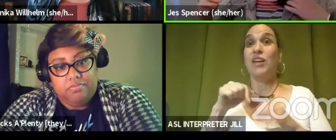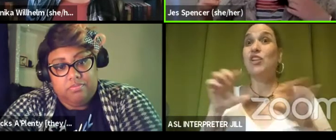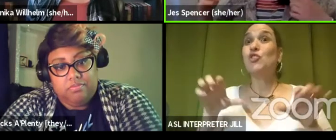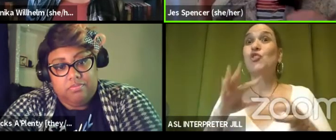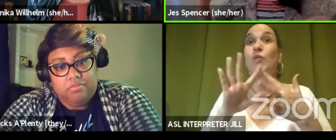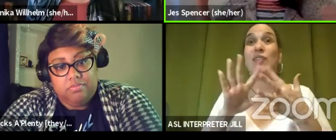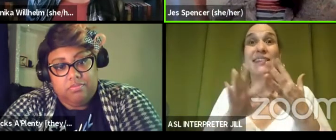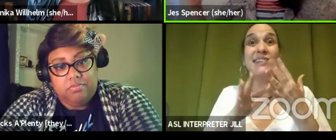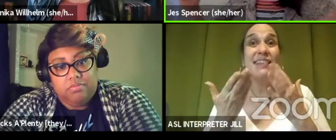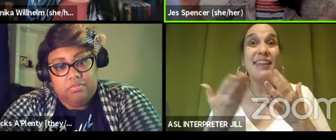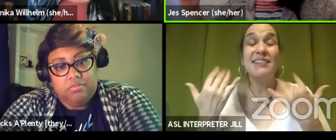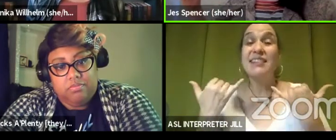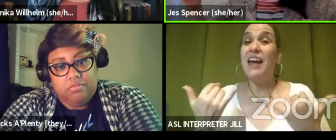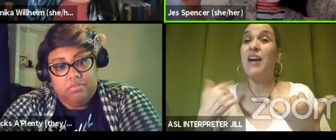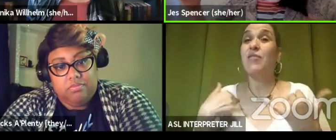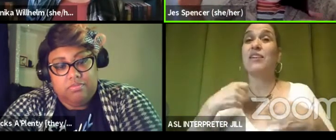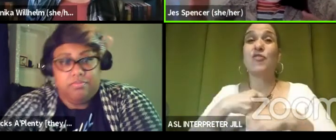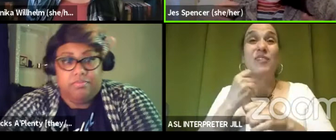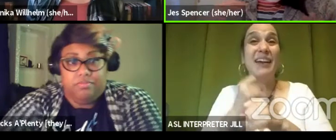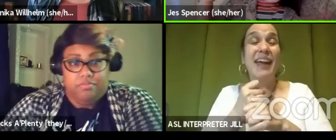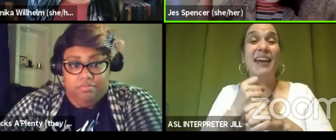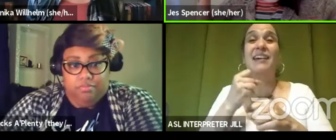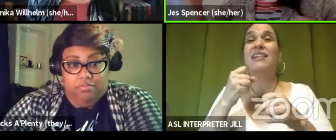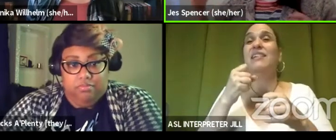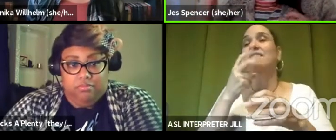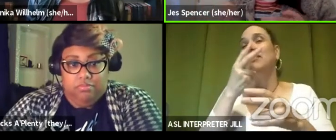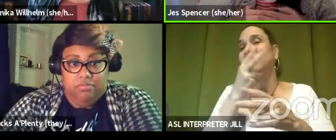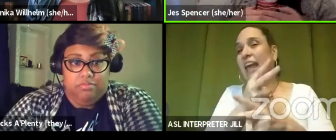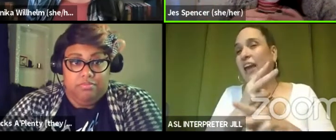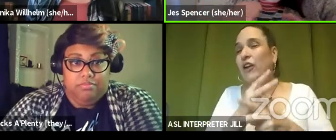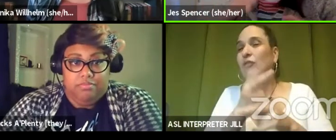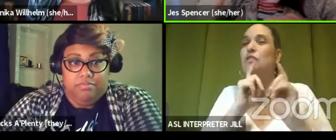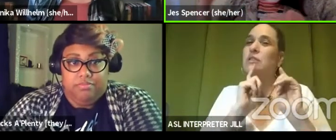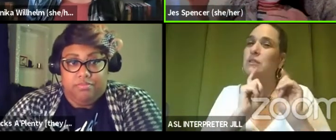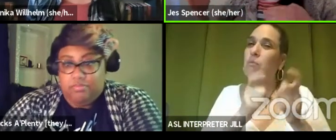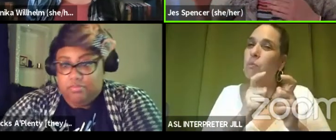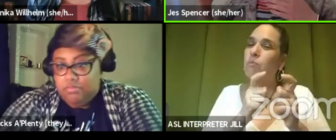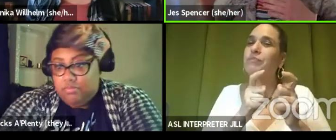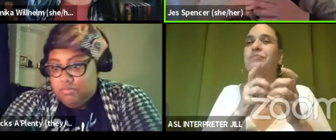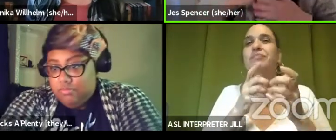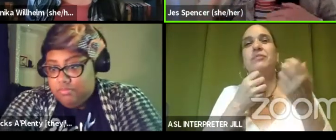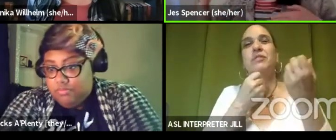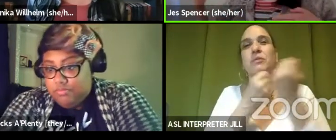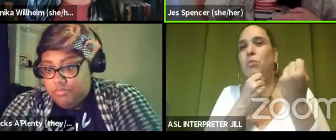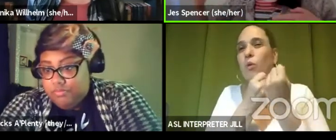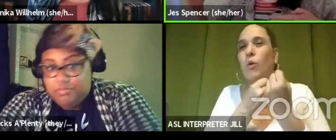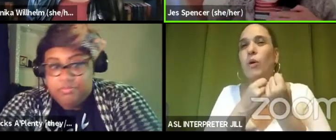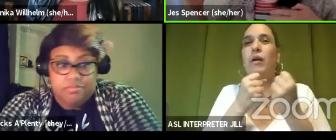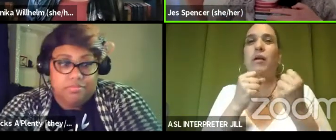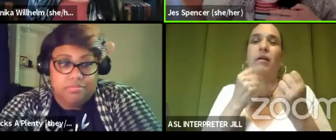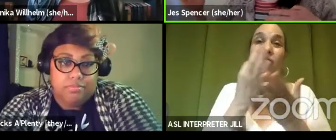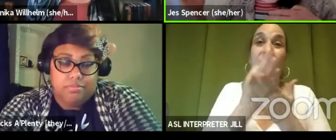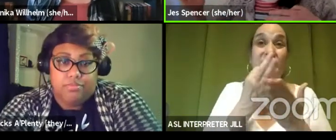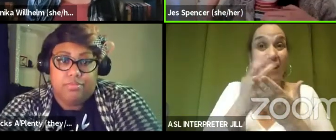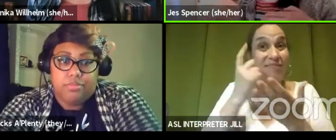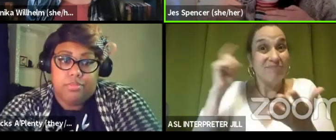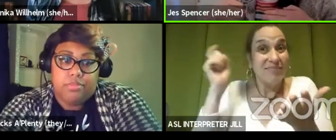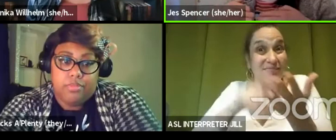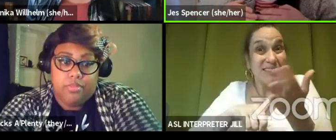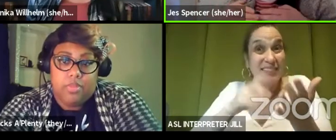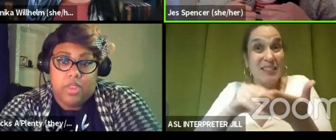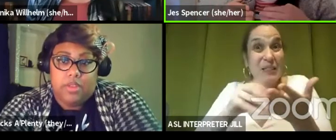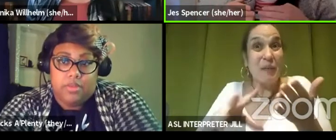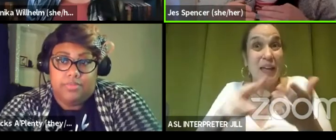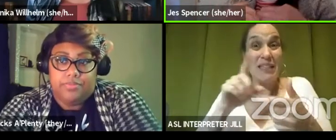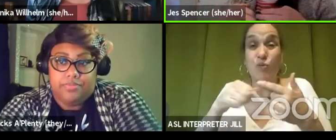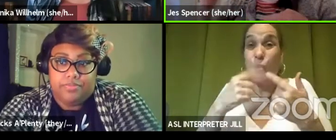like creating a caregiver support fund and acknowledging that there are additional expenses that come up in those